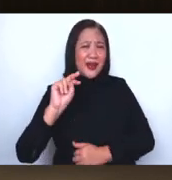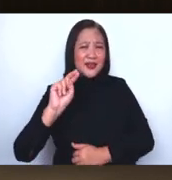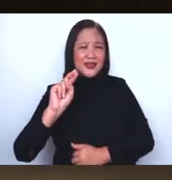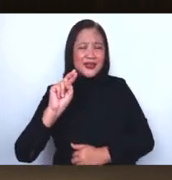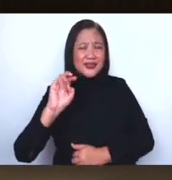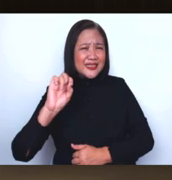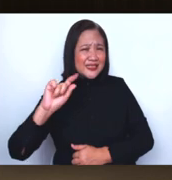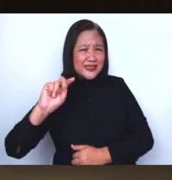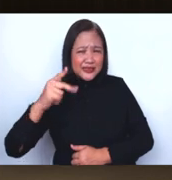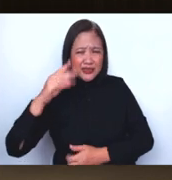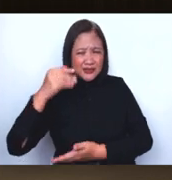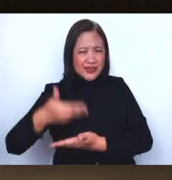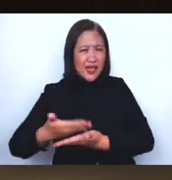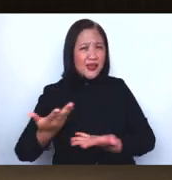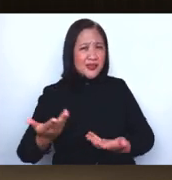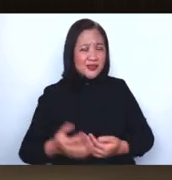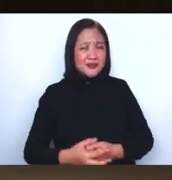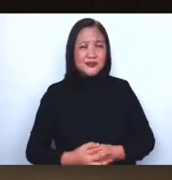Ernestine.